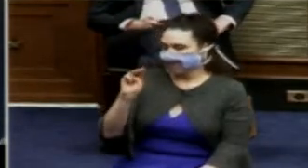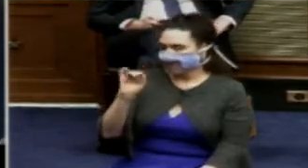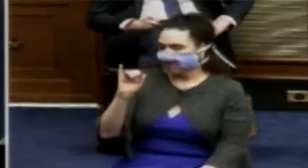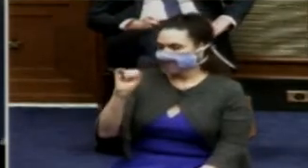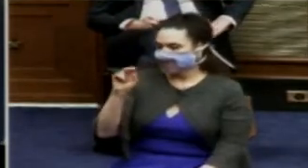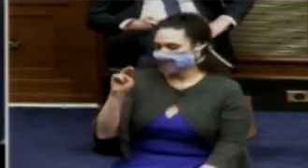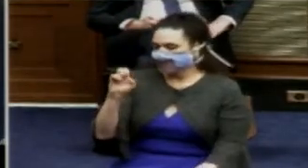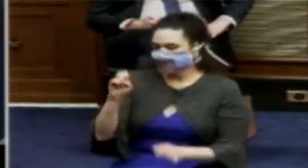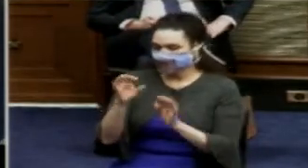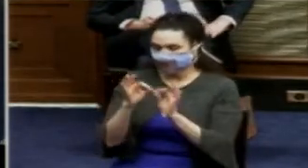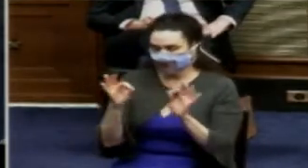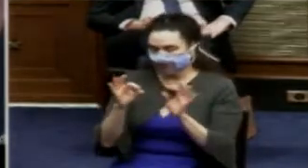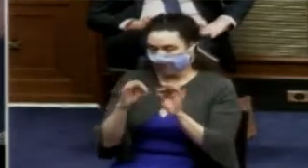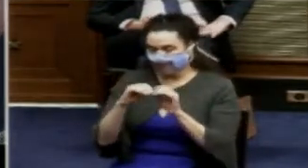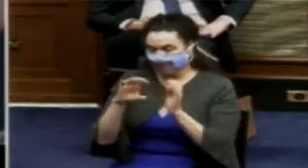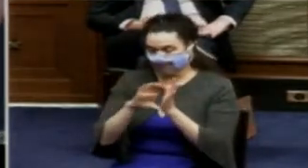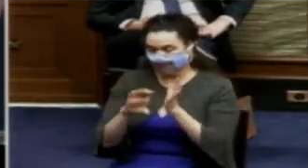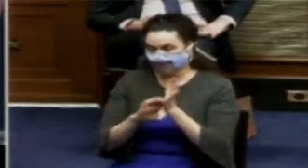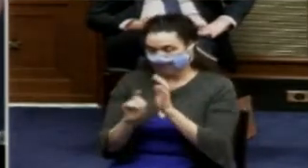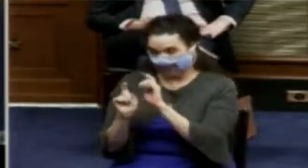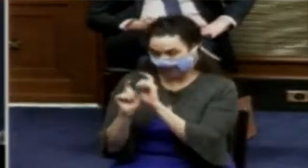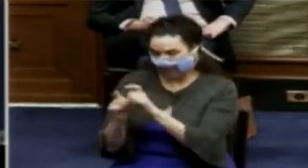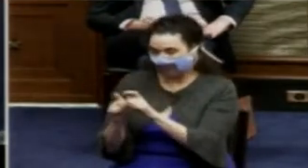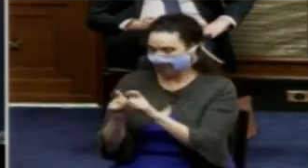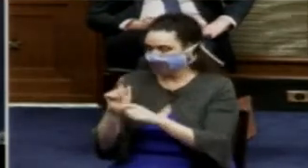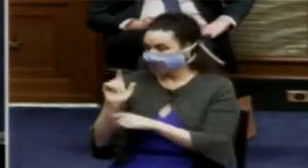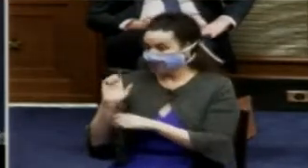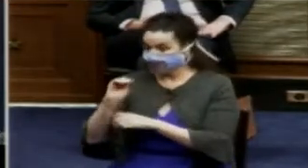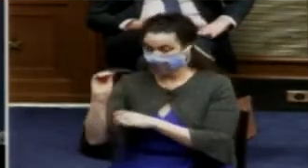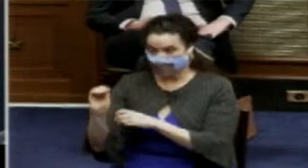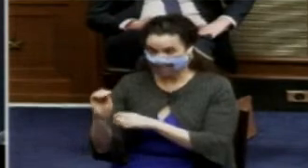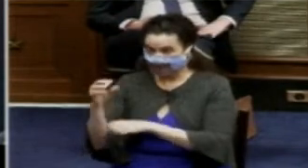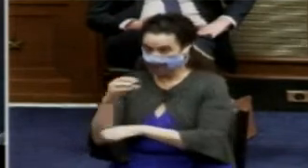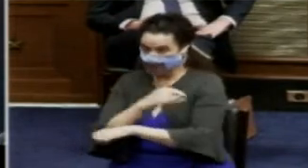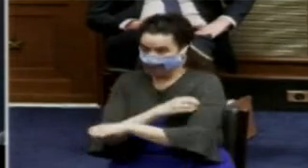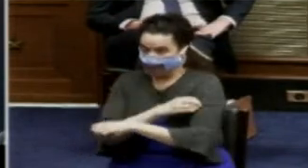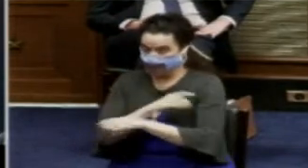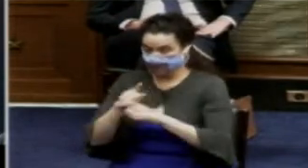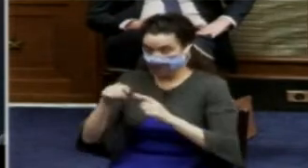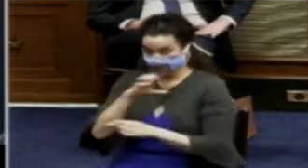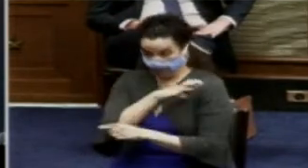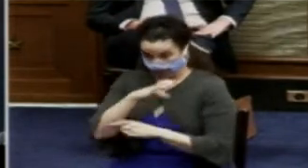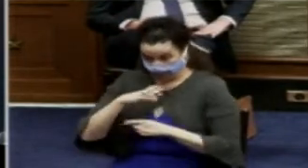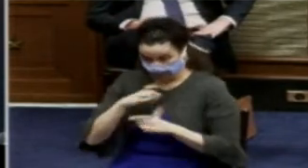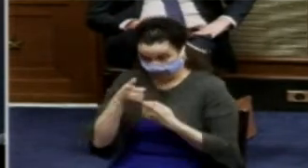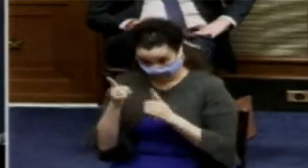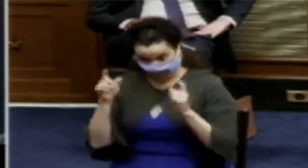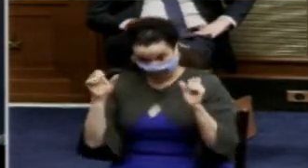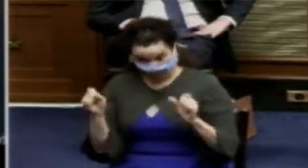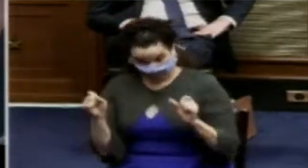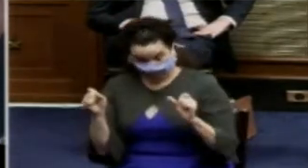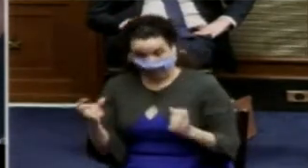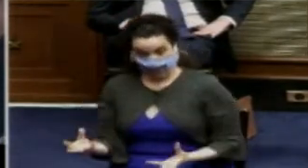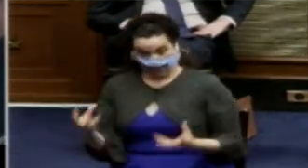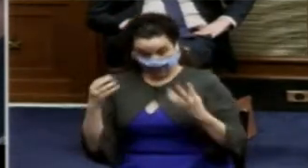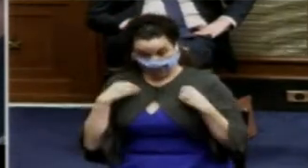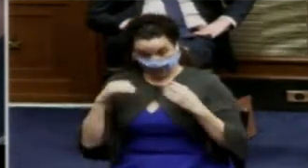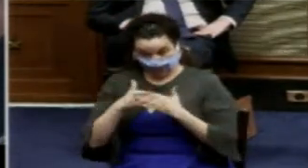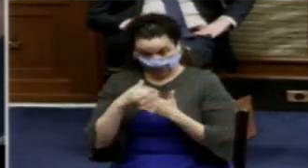near absolute power to the Congress in terms of admitting a new state into the Union. Is that not